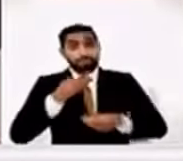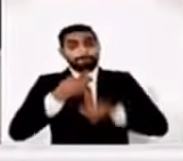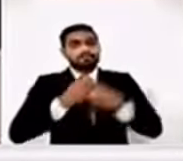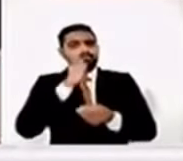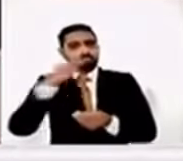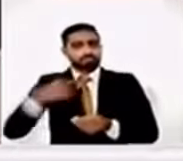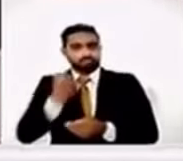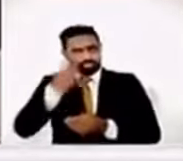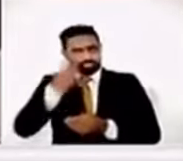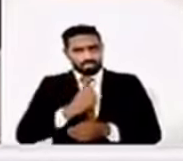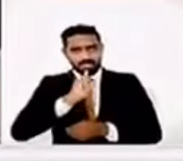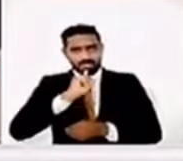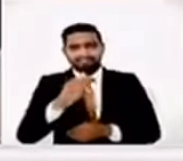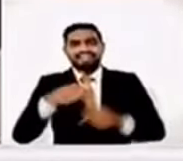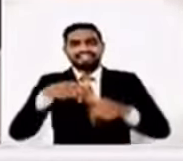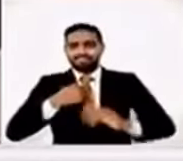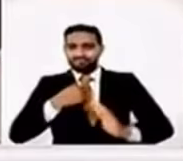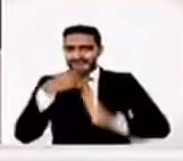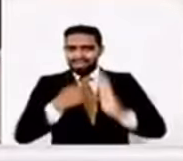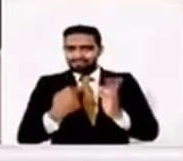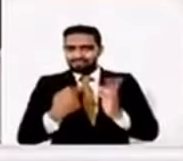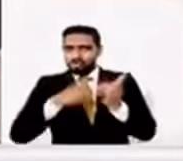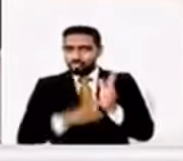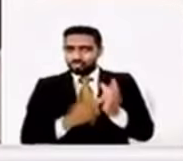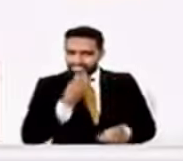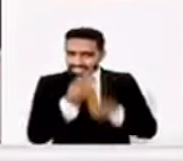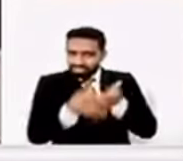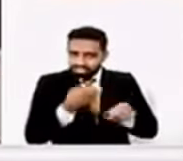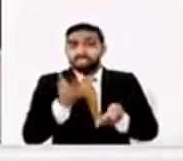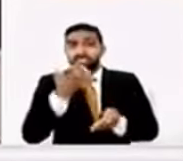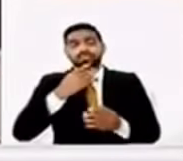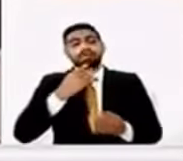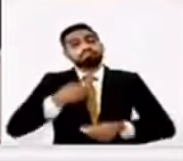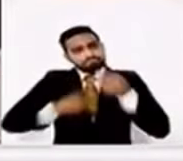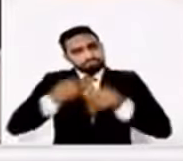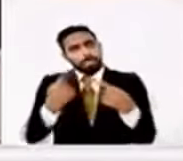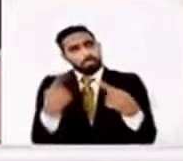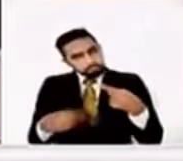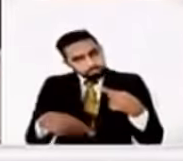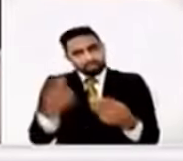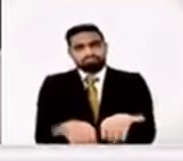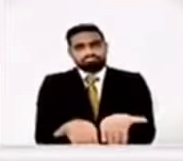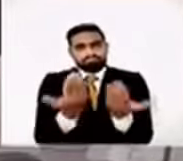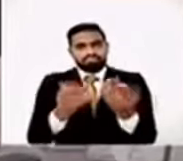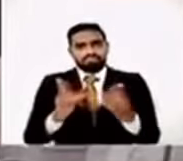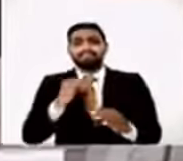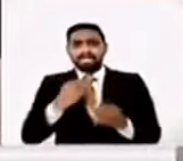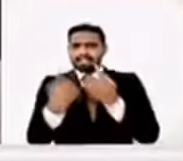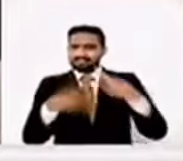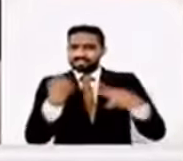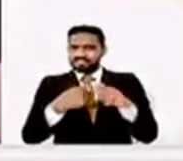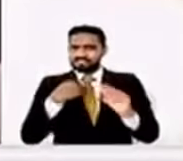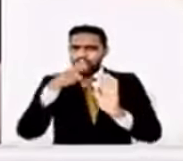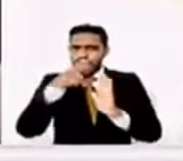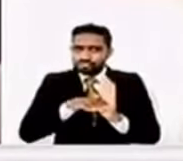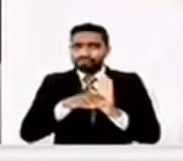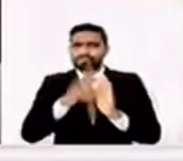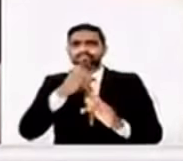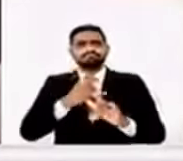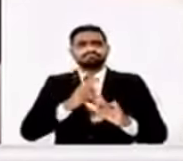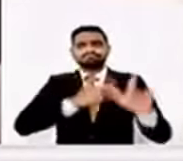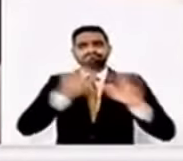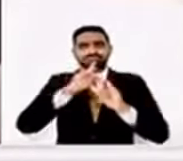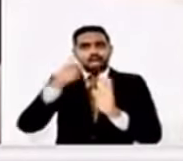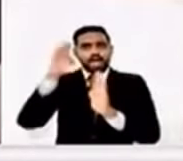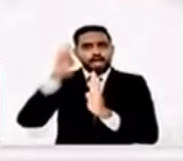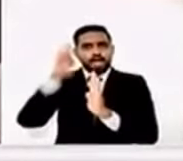or internationally in order to evade laws relating to taxes and foreign exchange. It is expected to make legal provisions